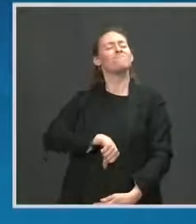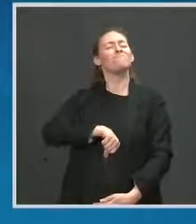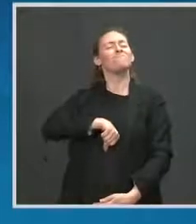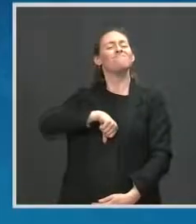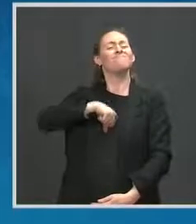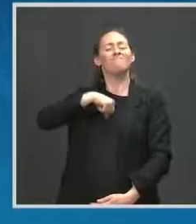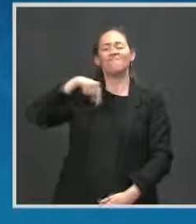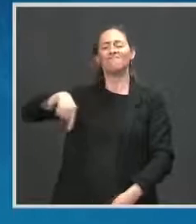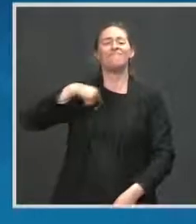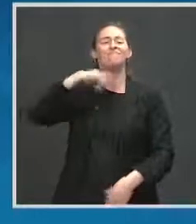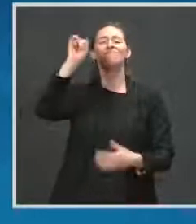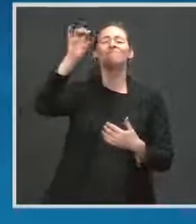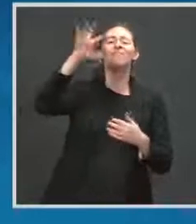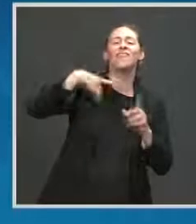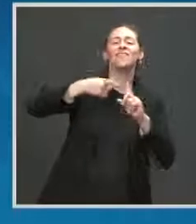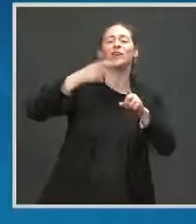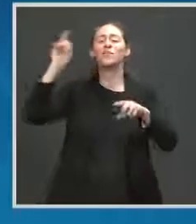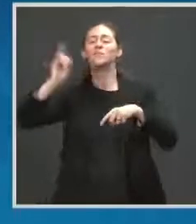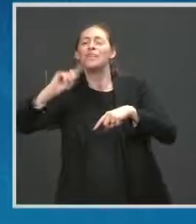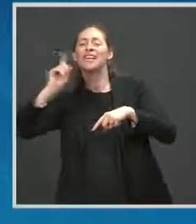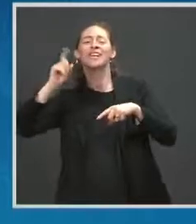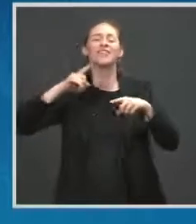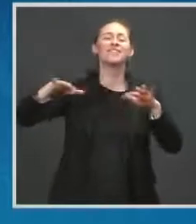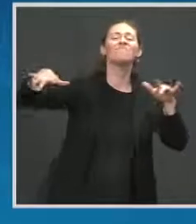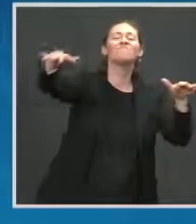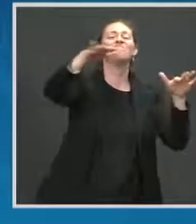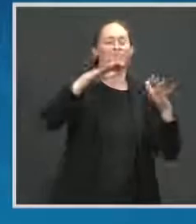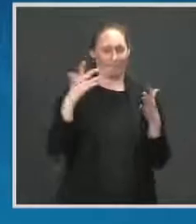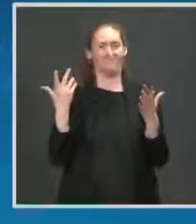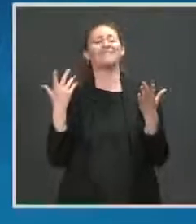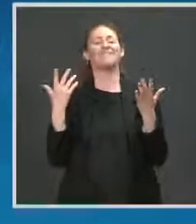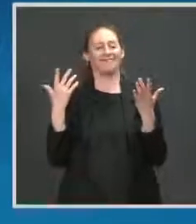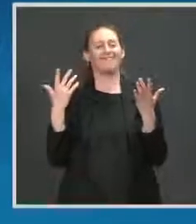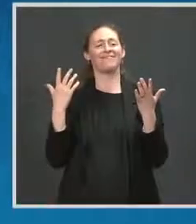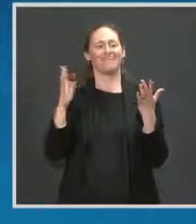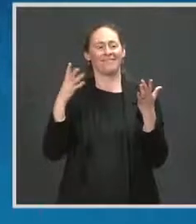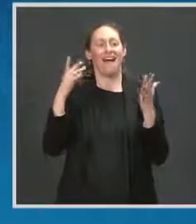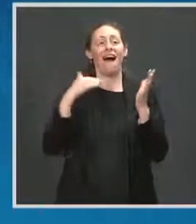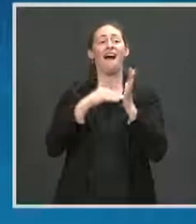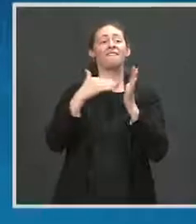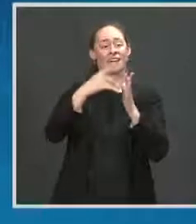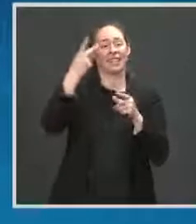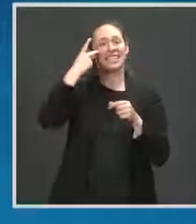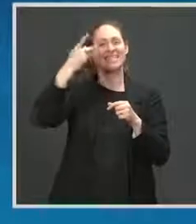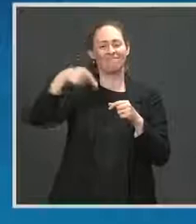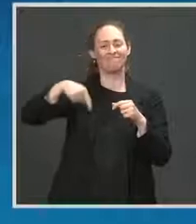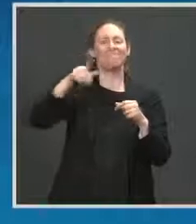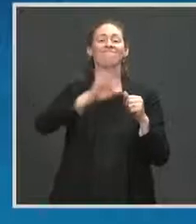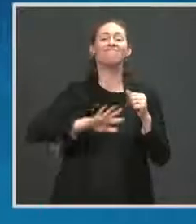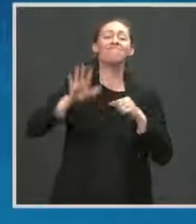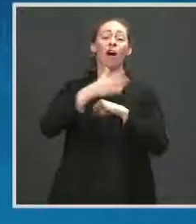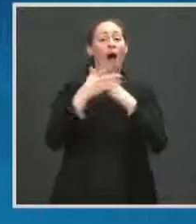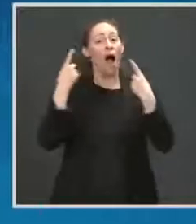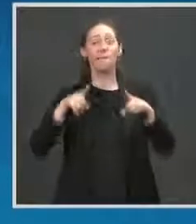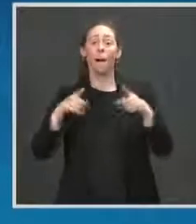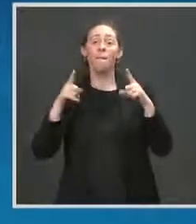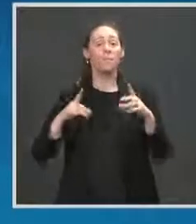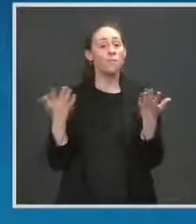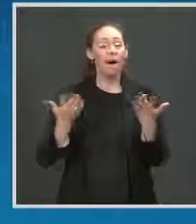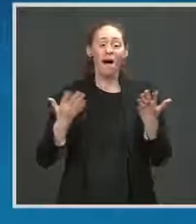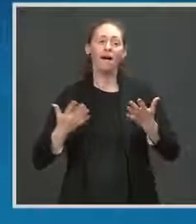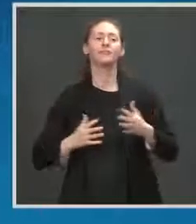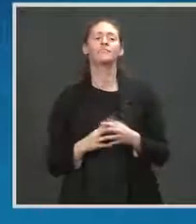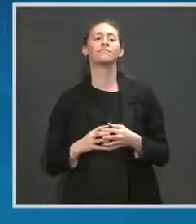from. And too often, though, and we've seen this around the country, too often, though,